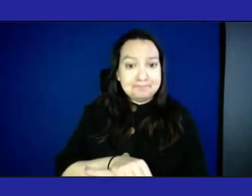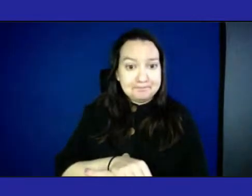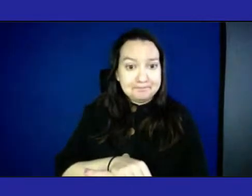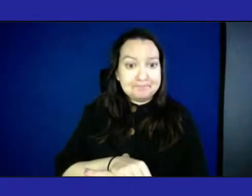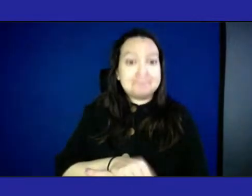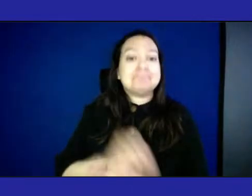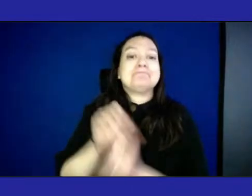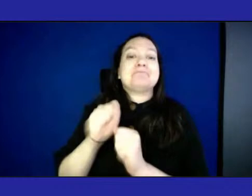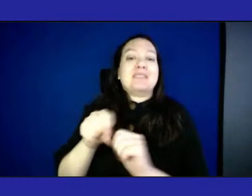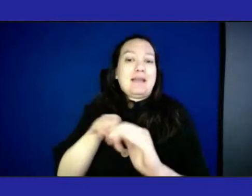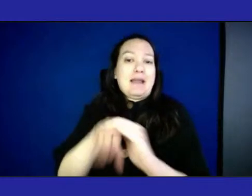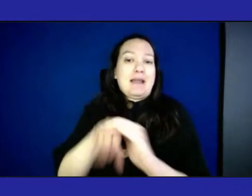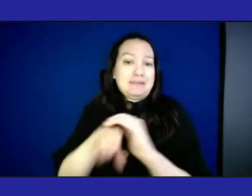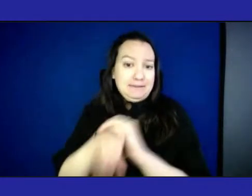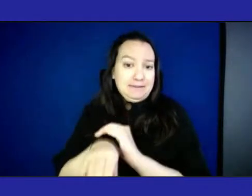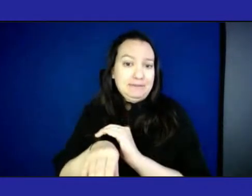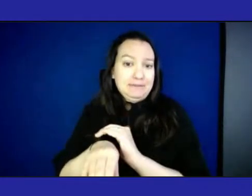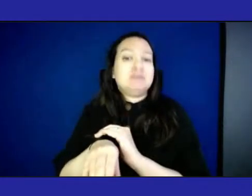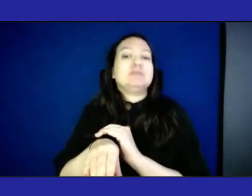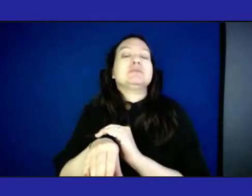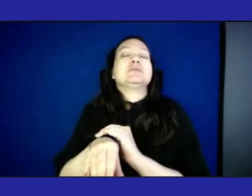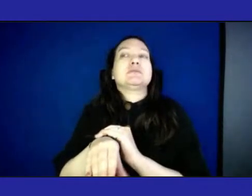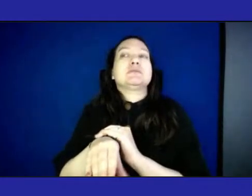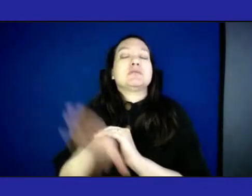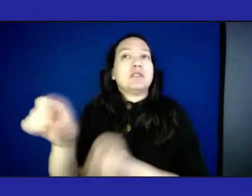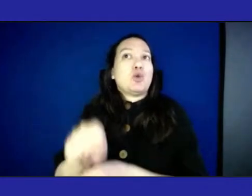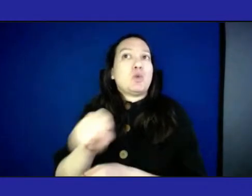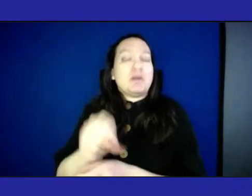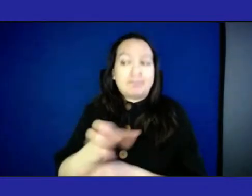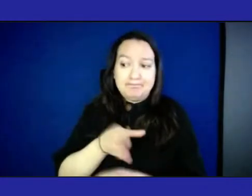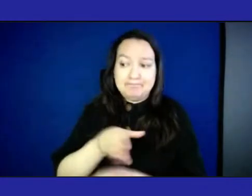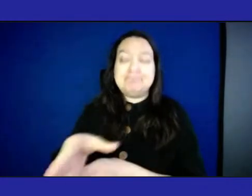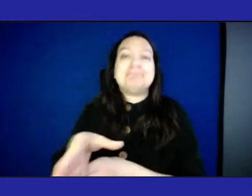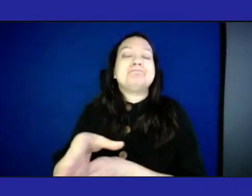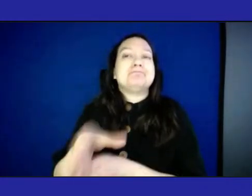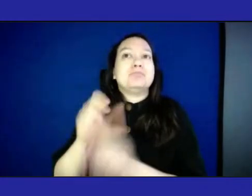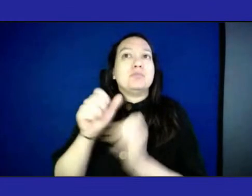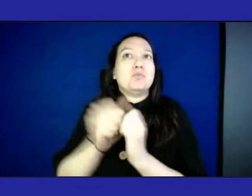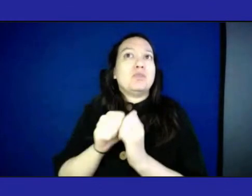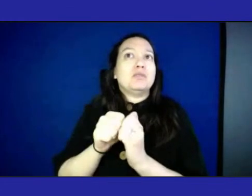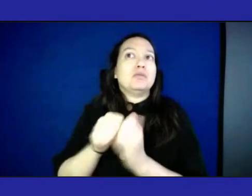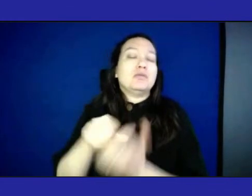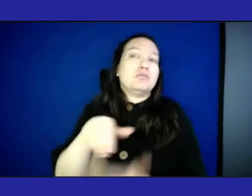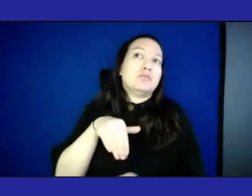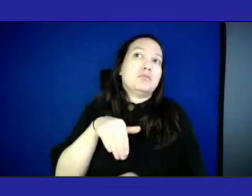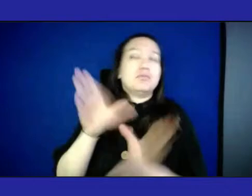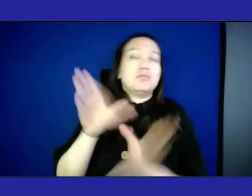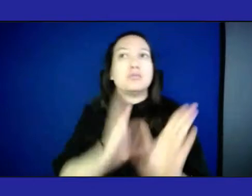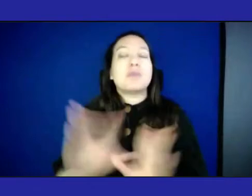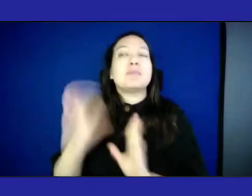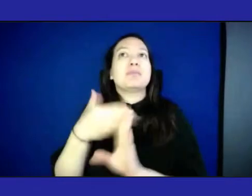by the work that they've specialized in their doctoral preparation. Next slide.